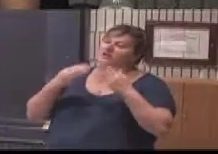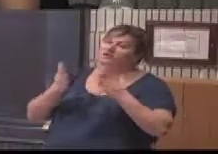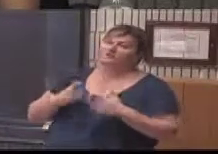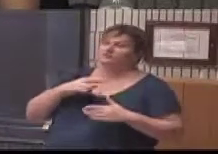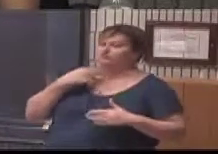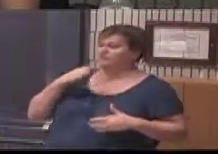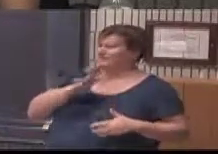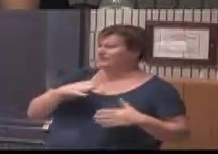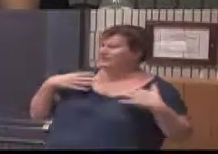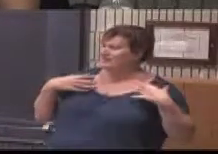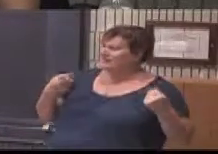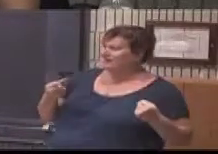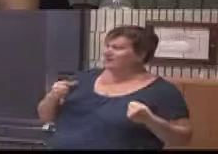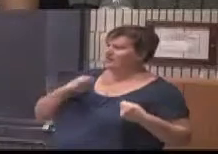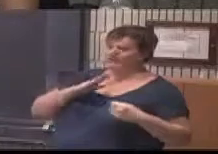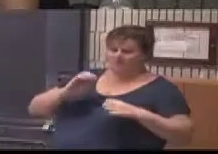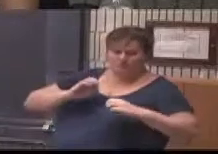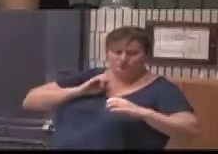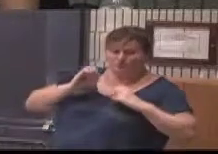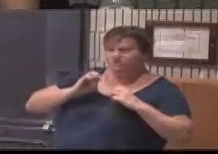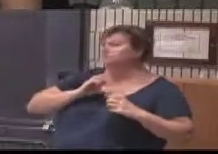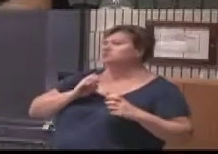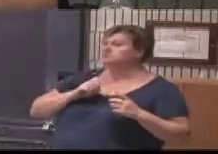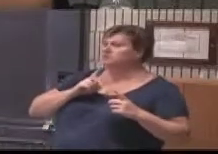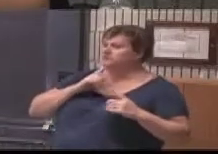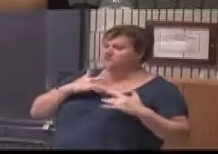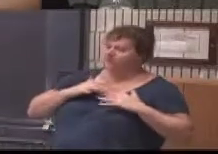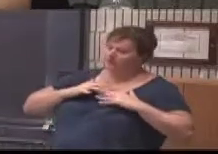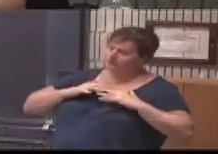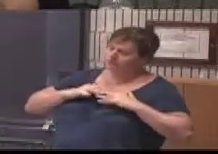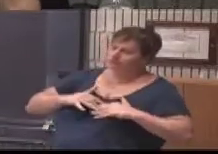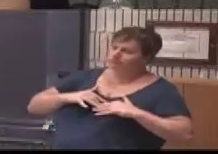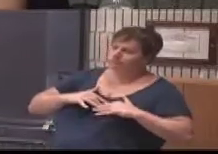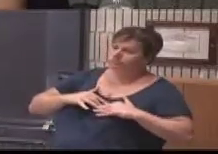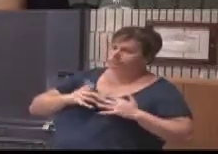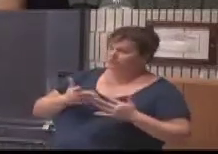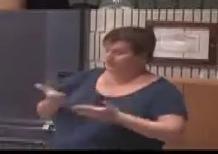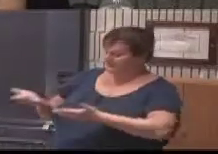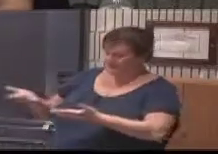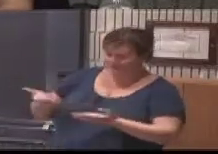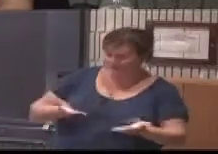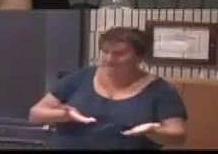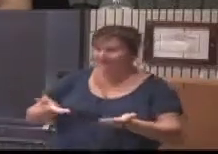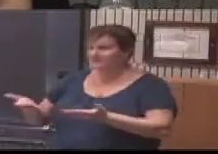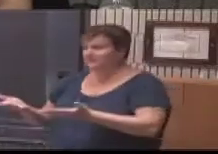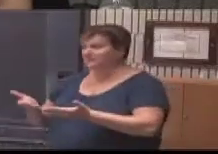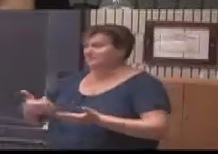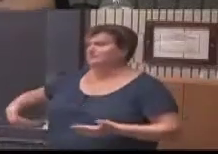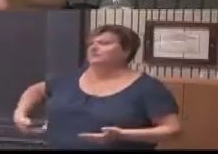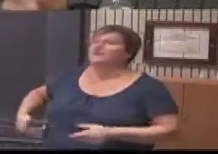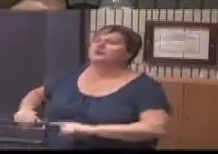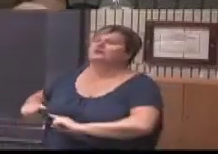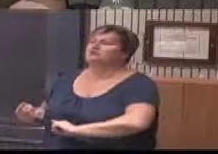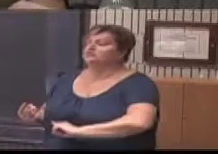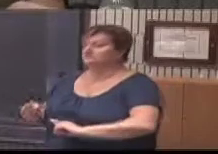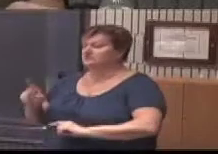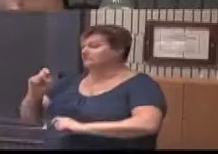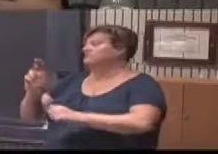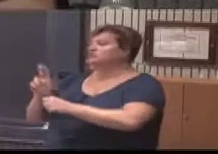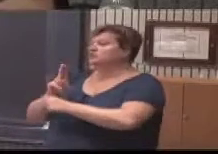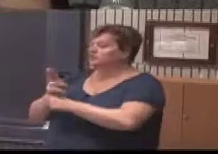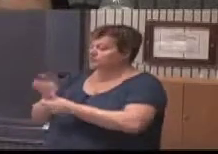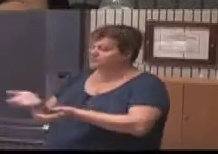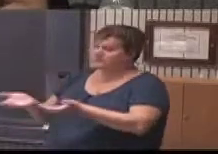risk. Caregivers, you know, they're lifting people in and out of bed, so they're pulling out their back, and you say, all right, you have to use a Hoyer